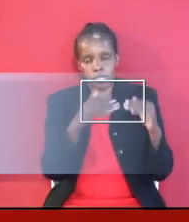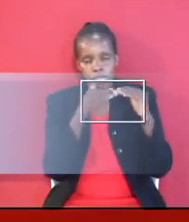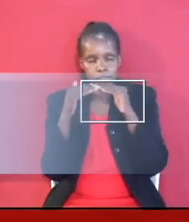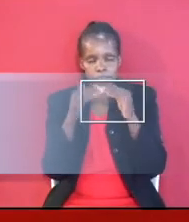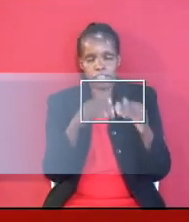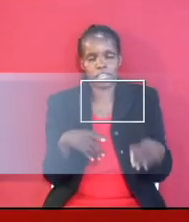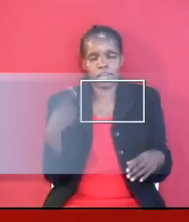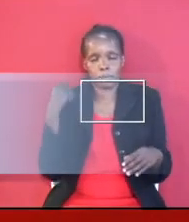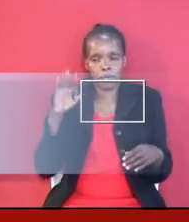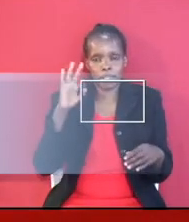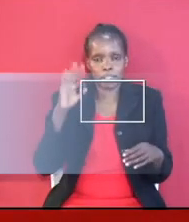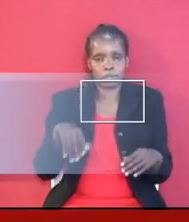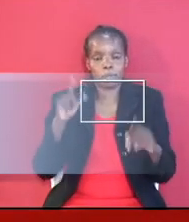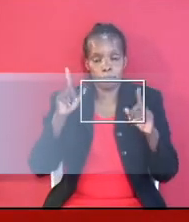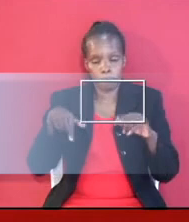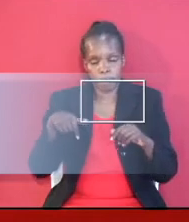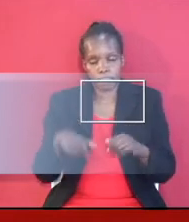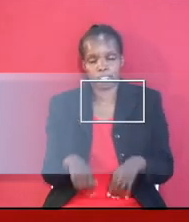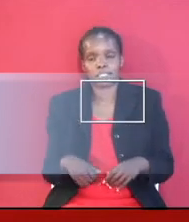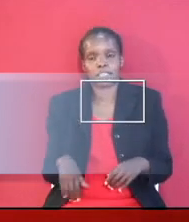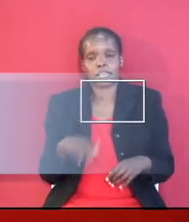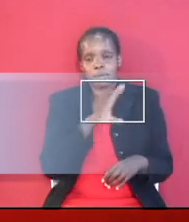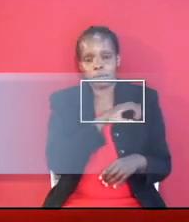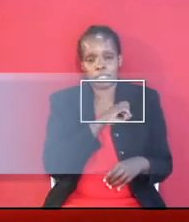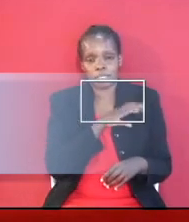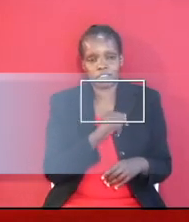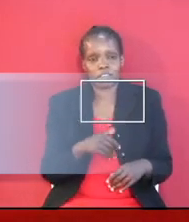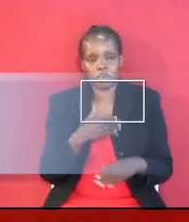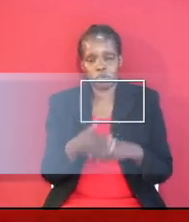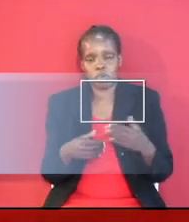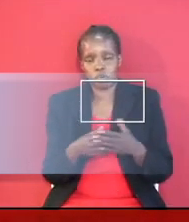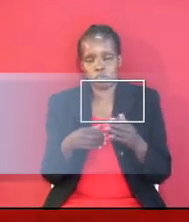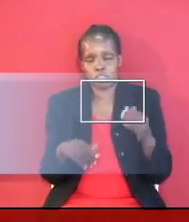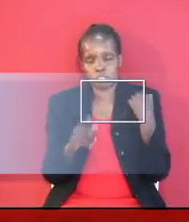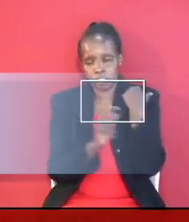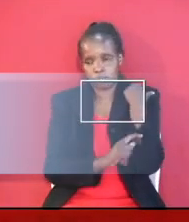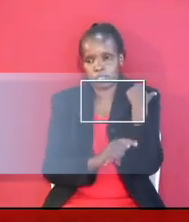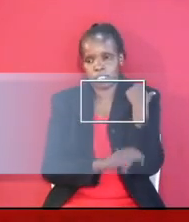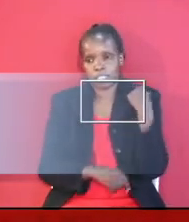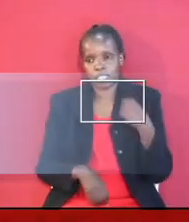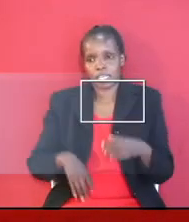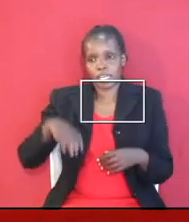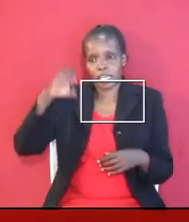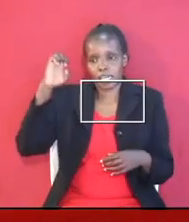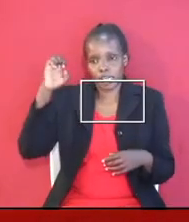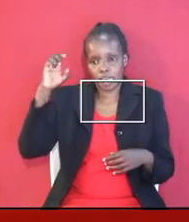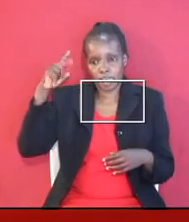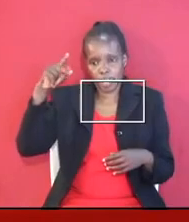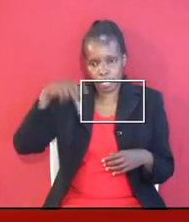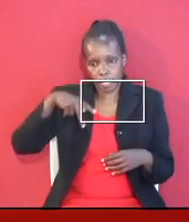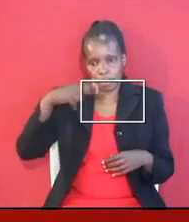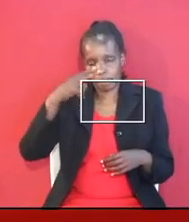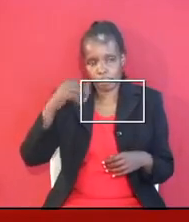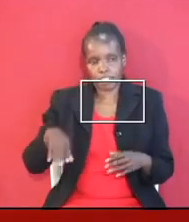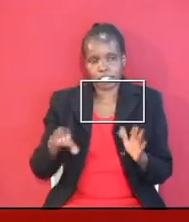three, you must be able to persevere through all trials. Ephesians chapter 6,